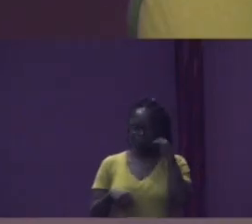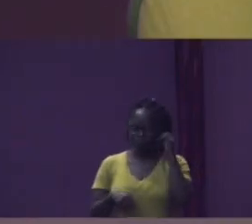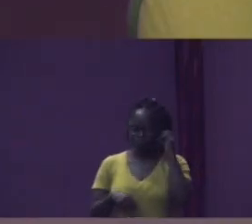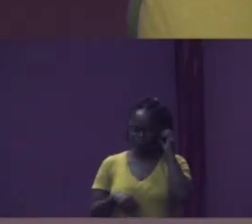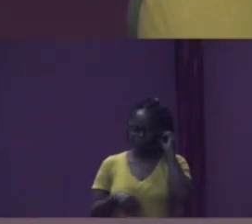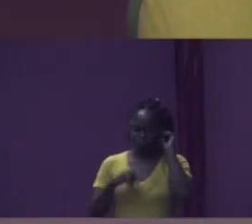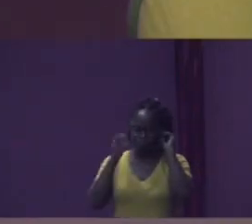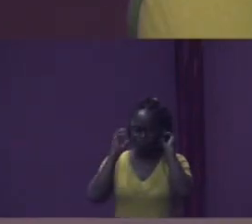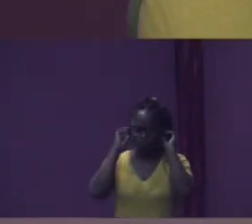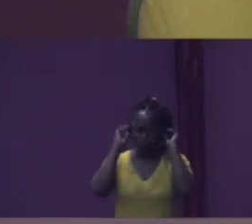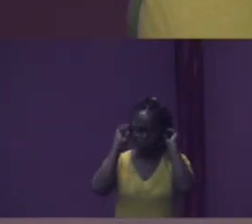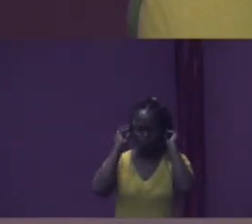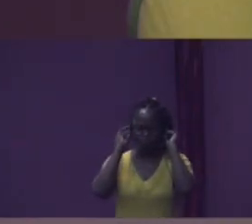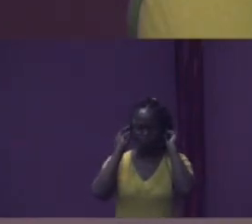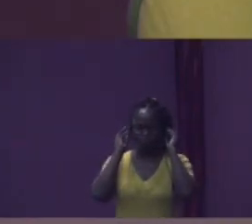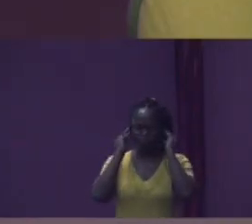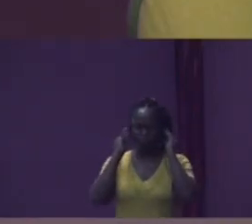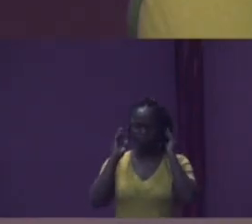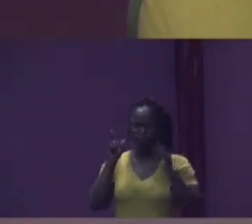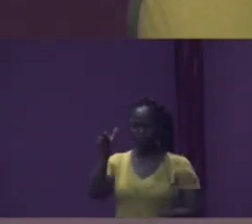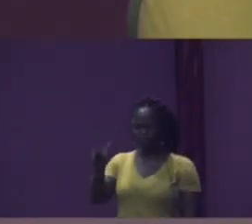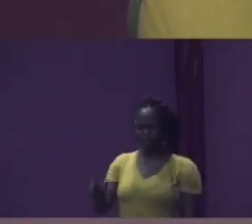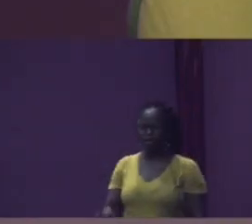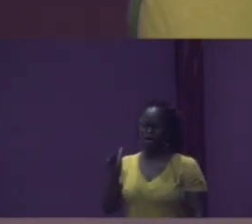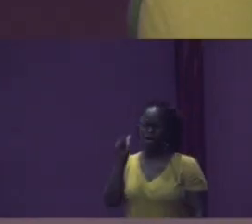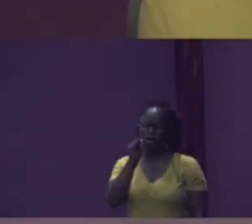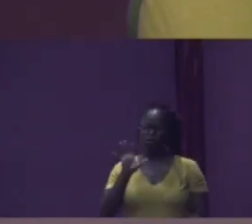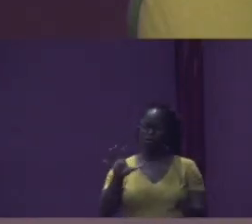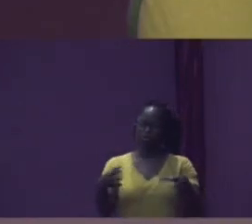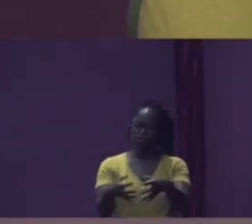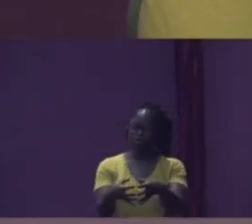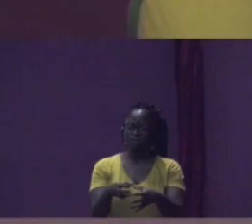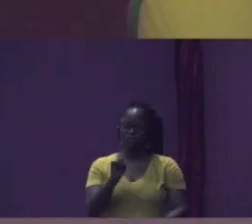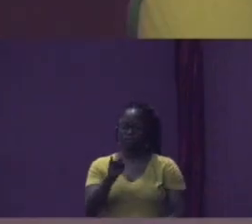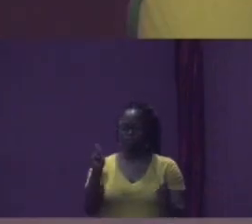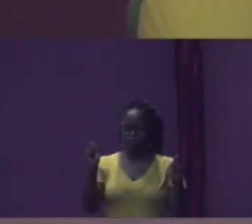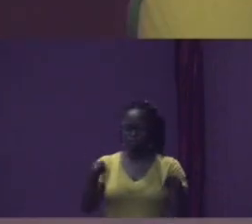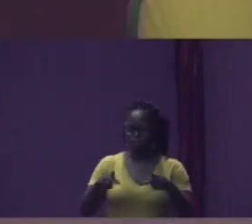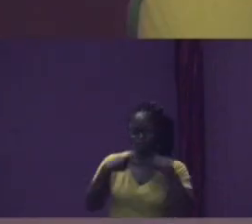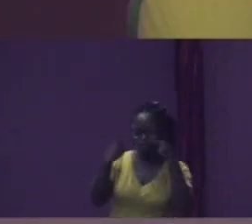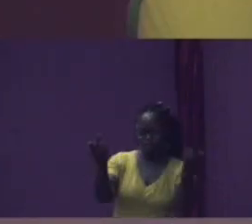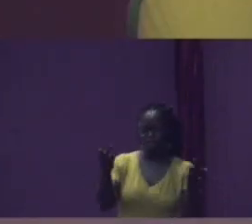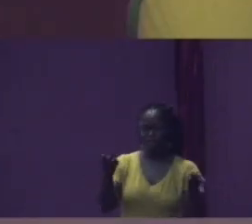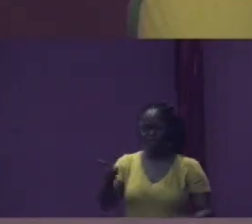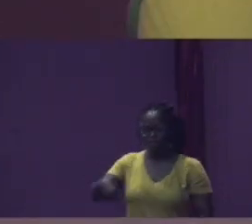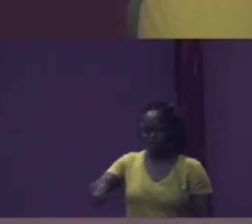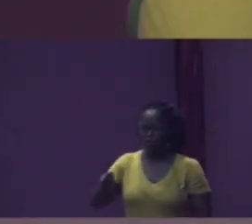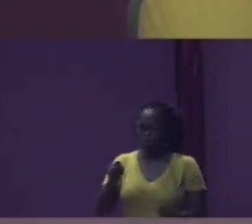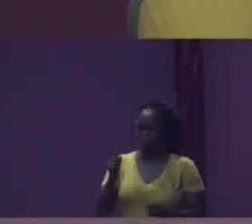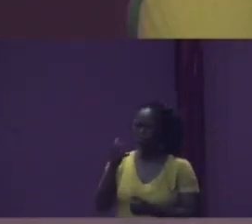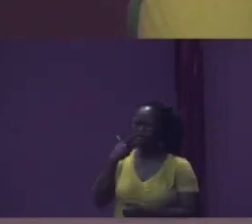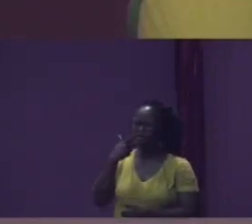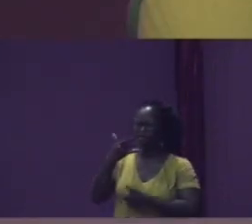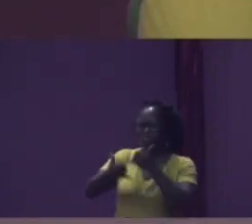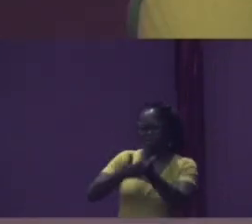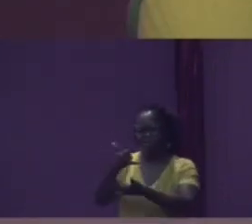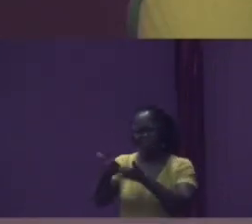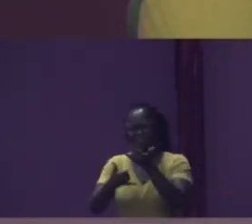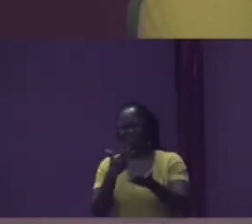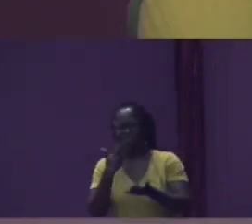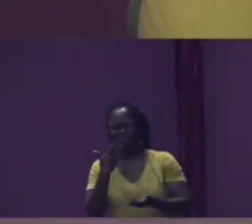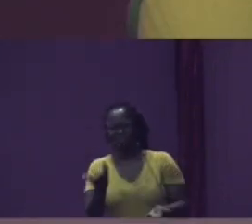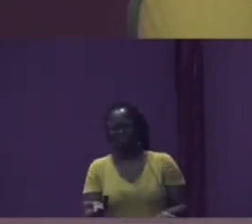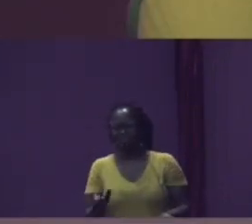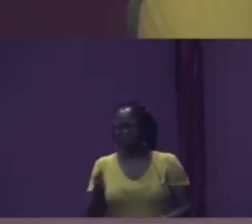community. So you wouldn't see them, you might see them like joking about it or saying, this baby was